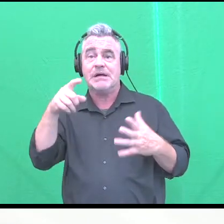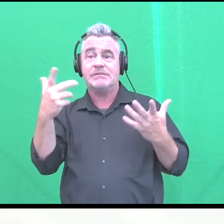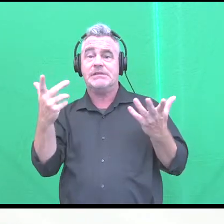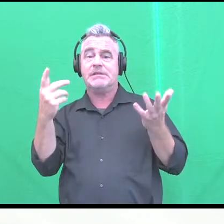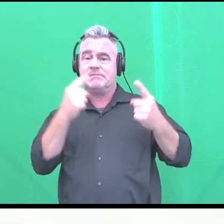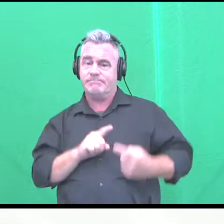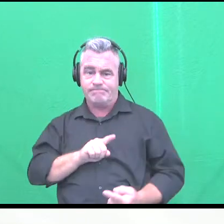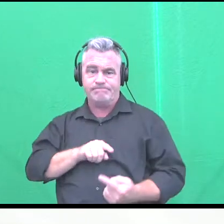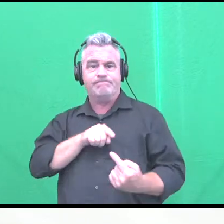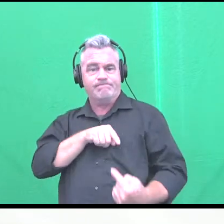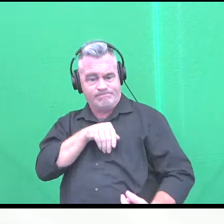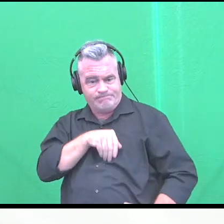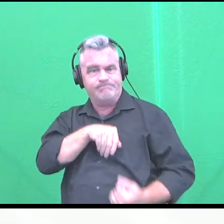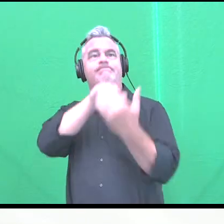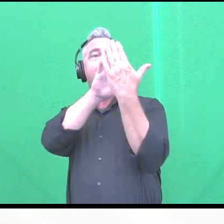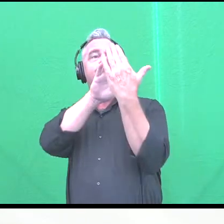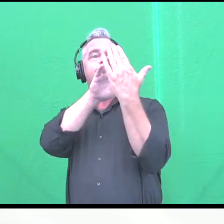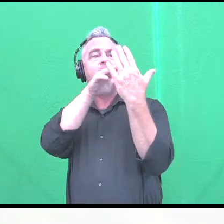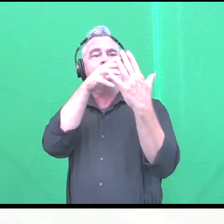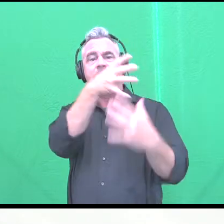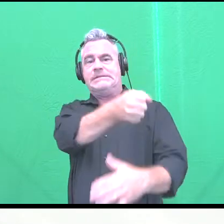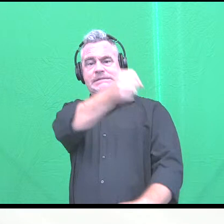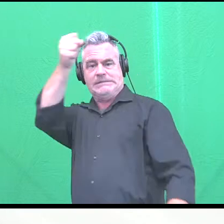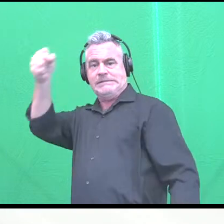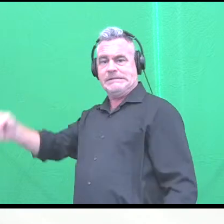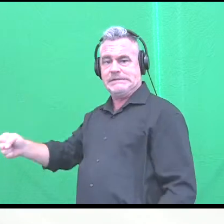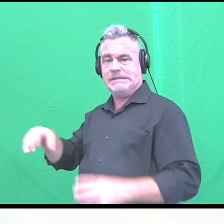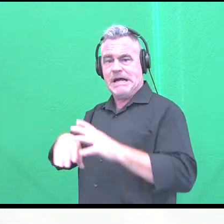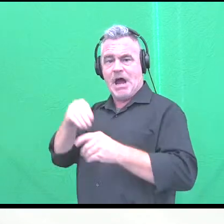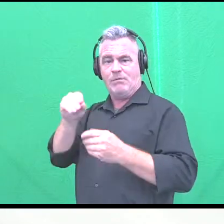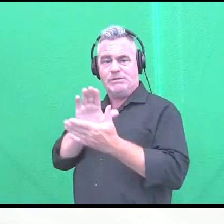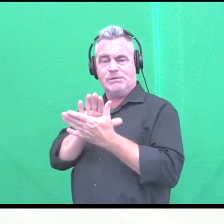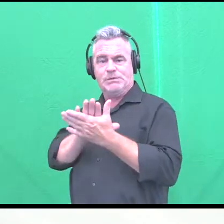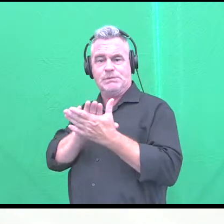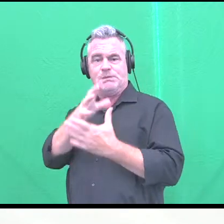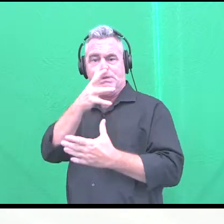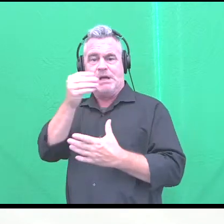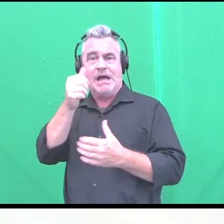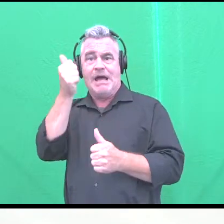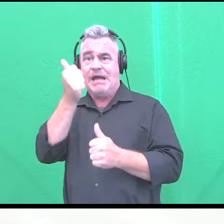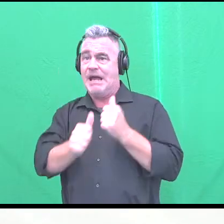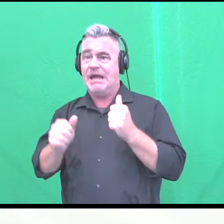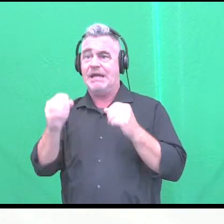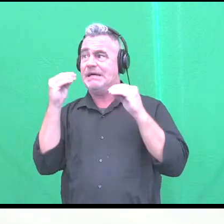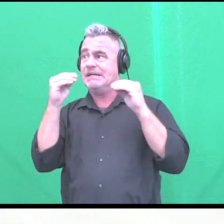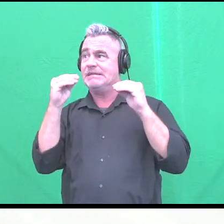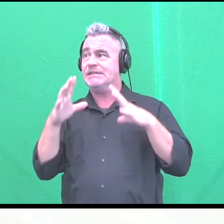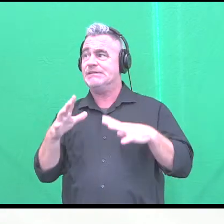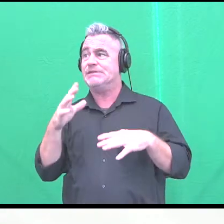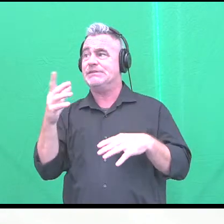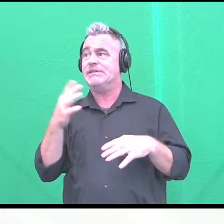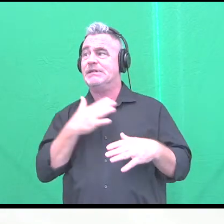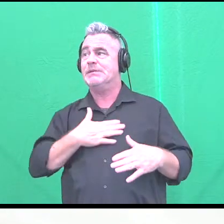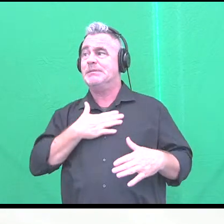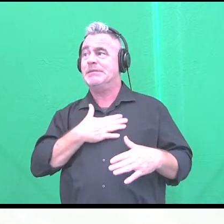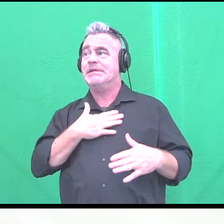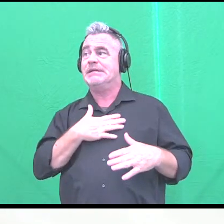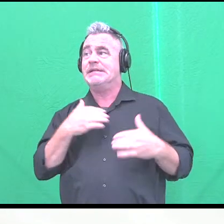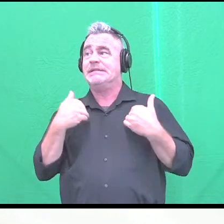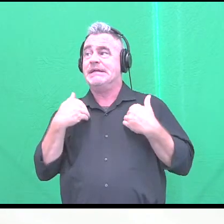pull them out of these schools. Also, any of the teachers, if you just please have the